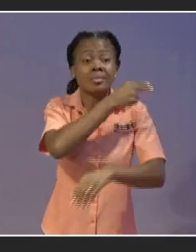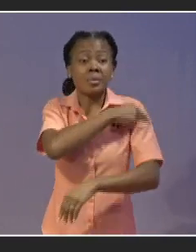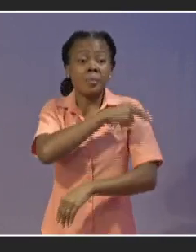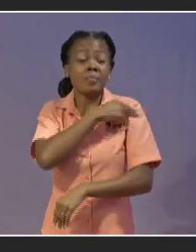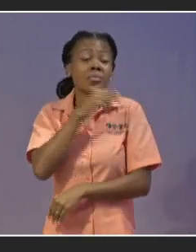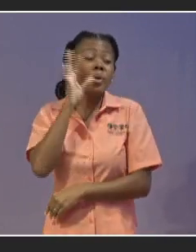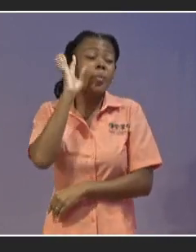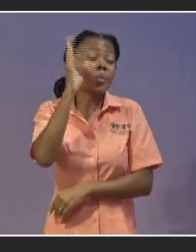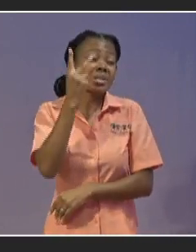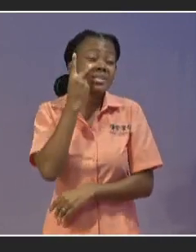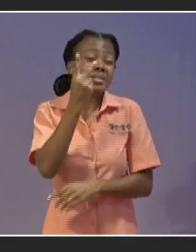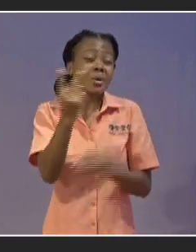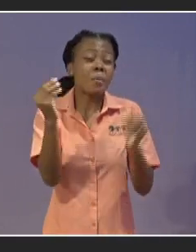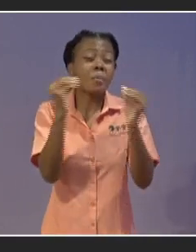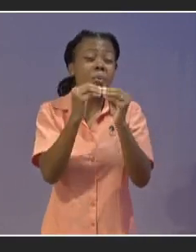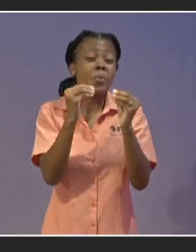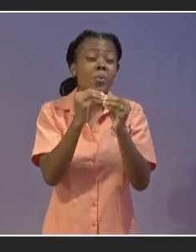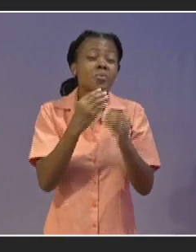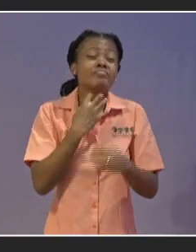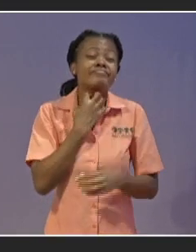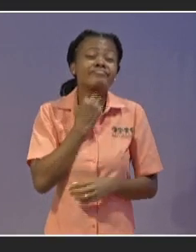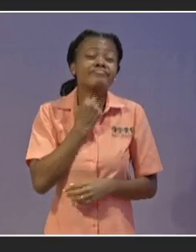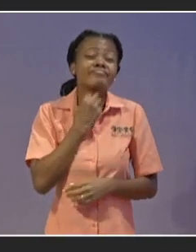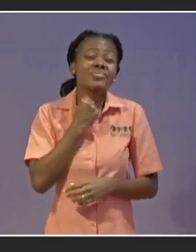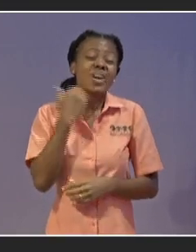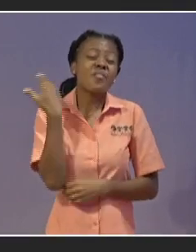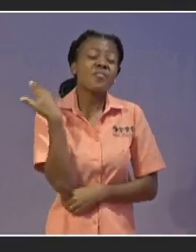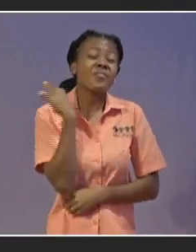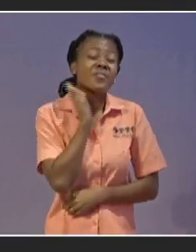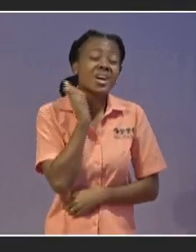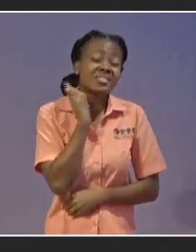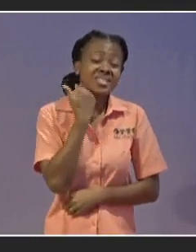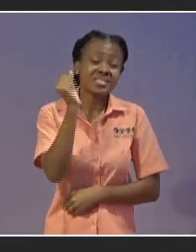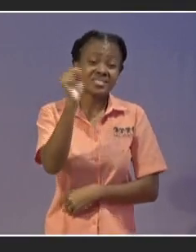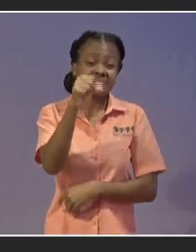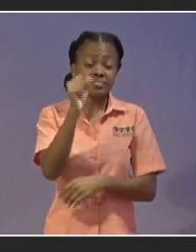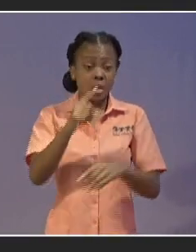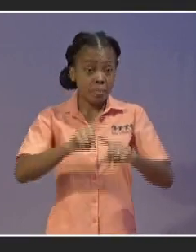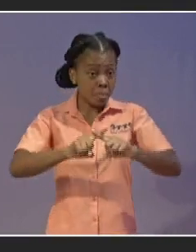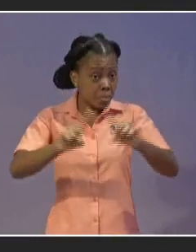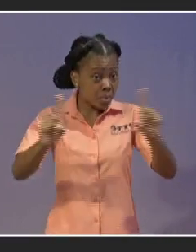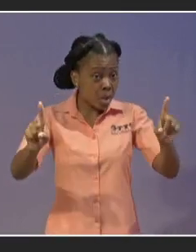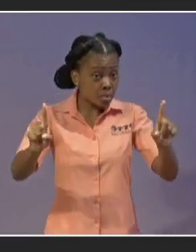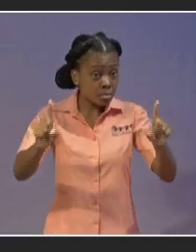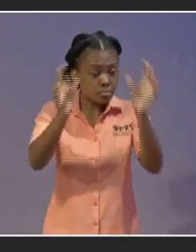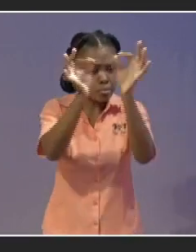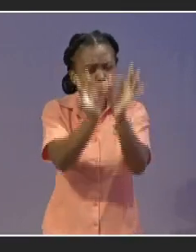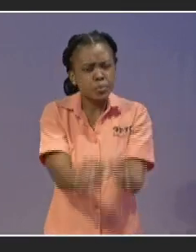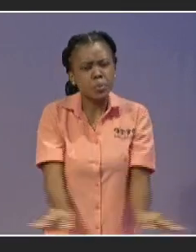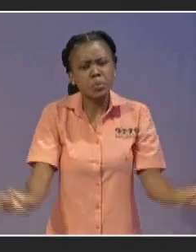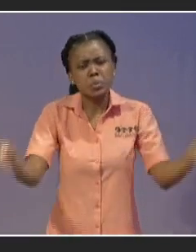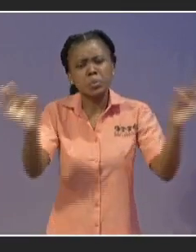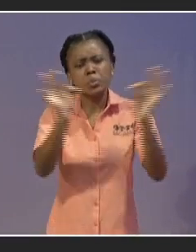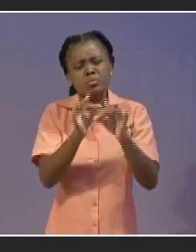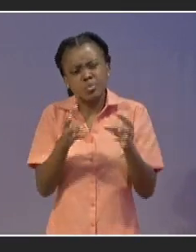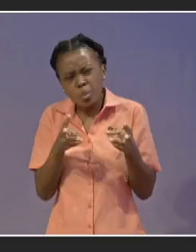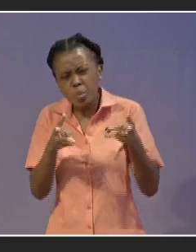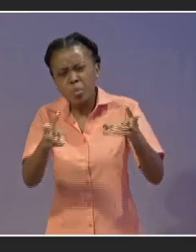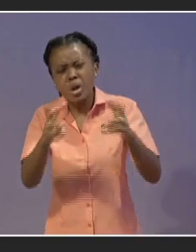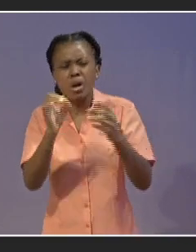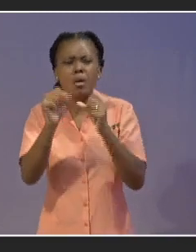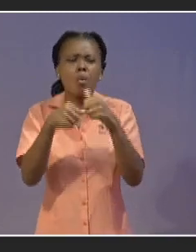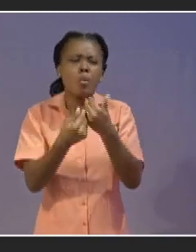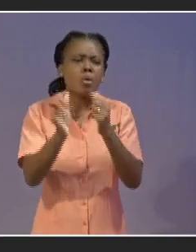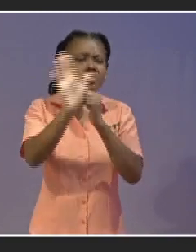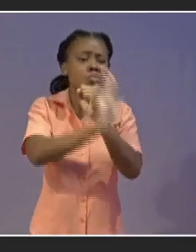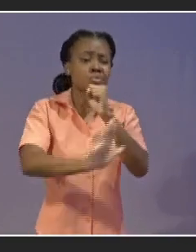and upper respiratory. Look out for croup, but the main way to me to protect everything is with vaccination. Now, I know we have